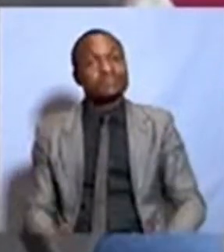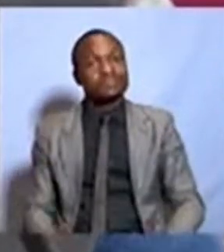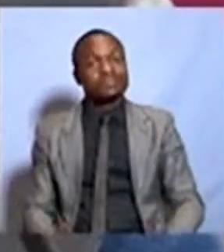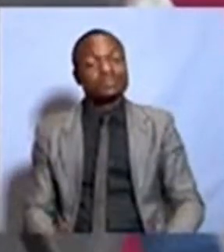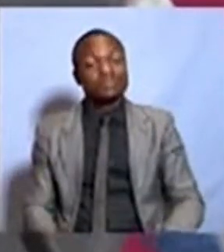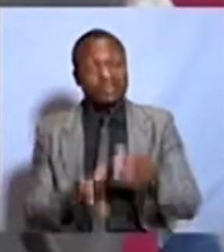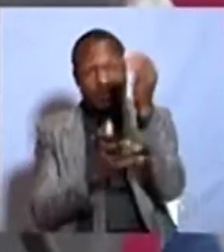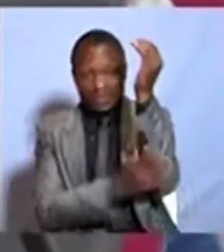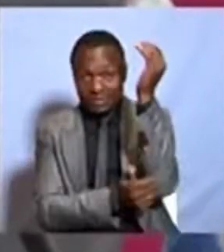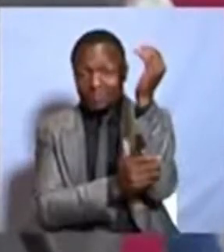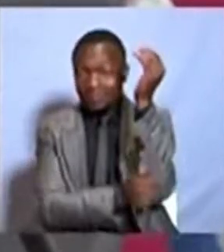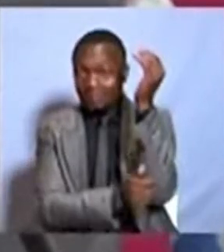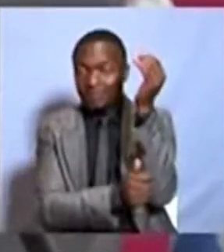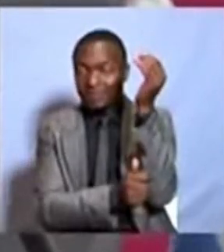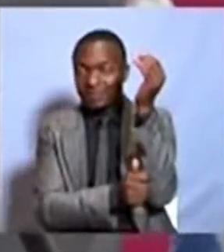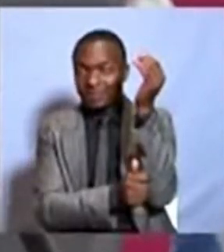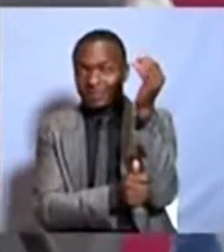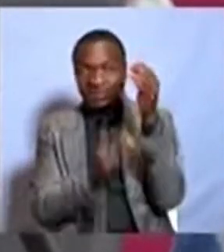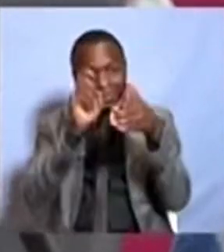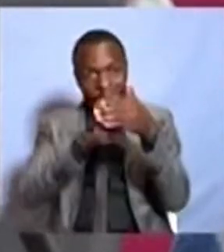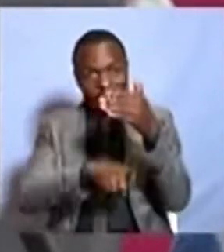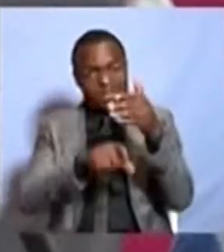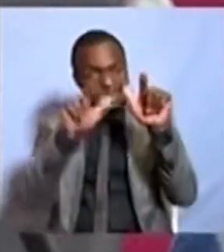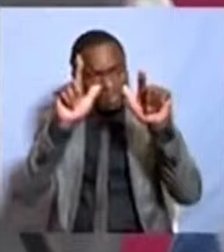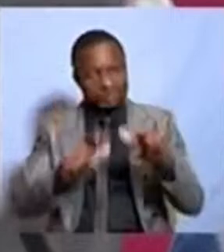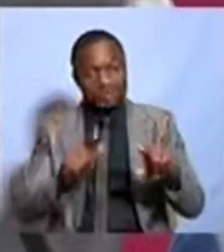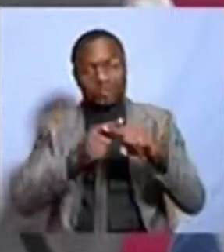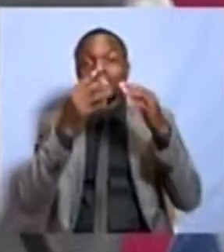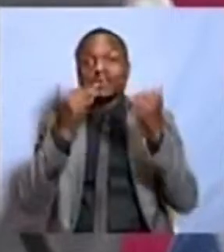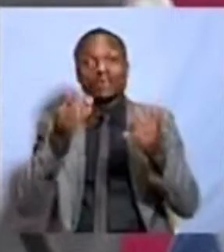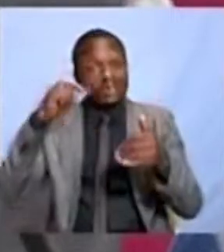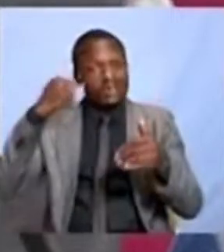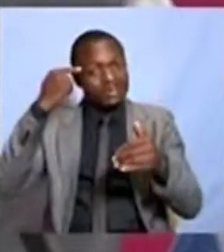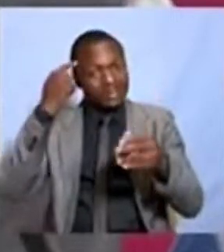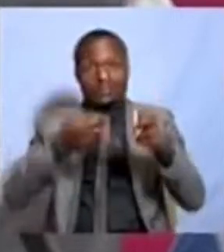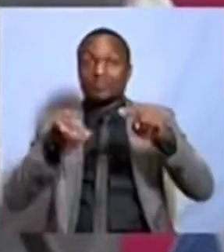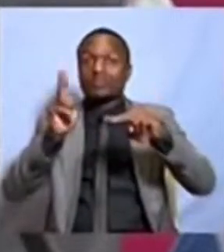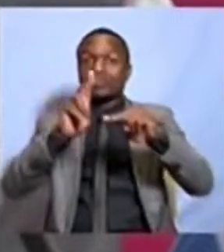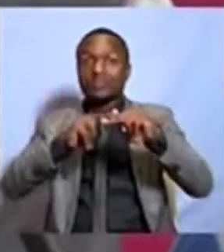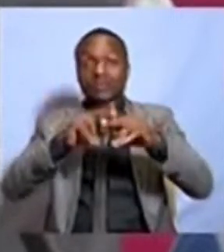have a government which has increased the maize price so that the farmers who have been